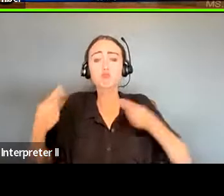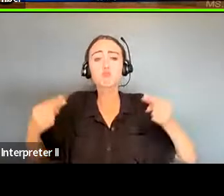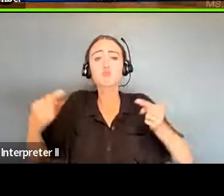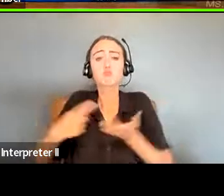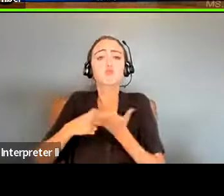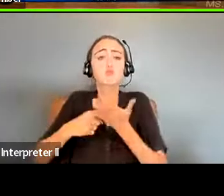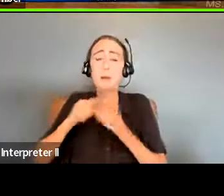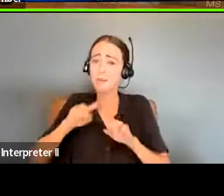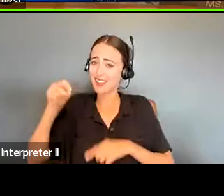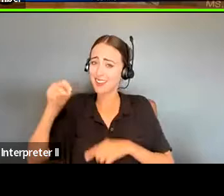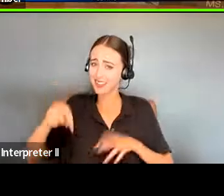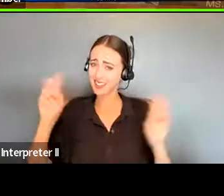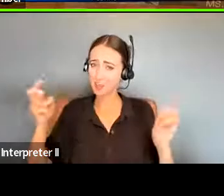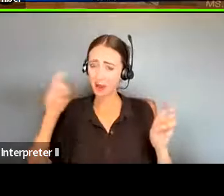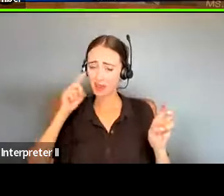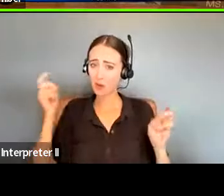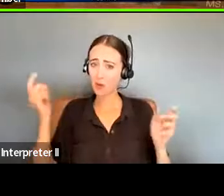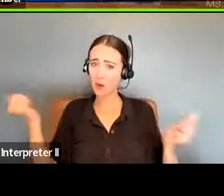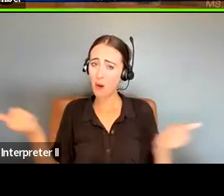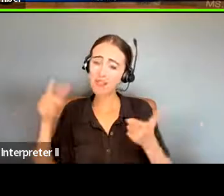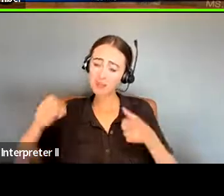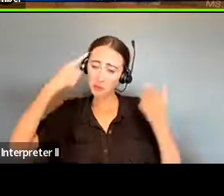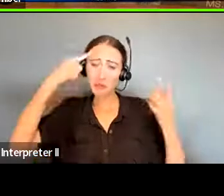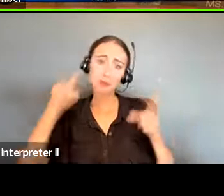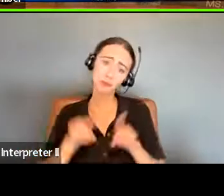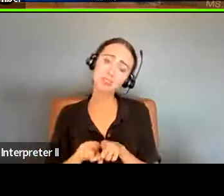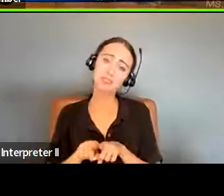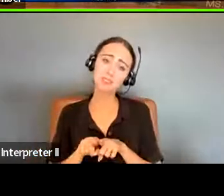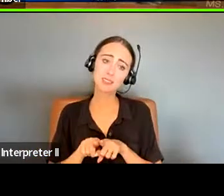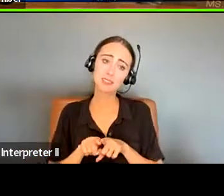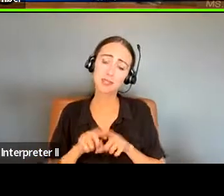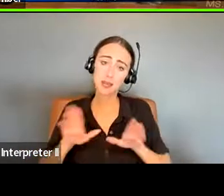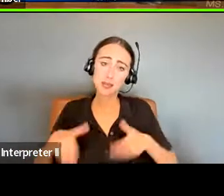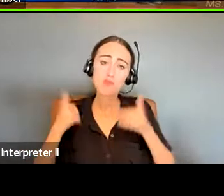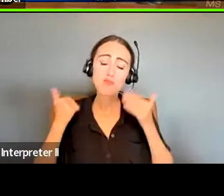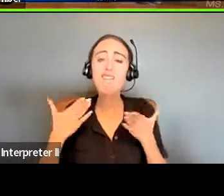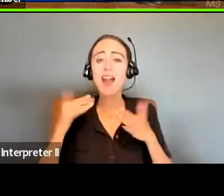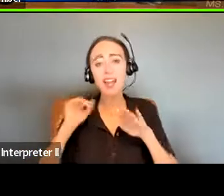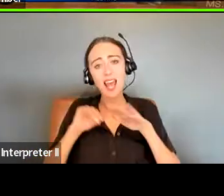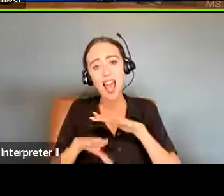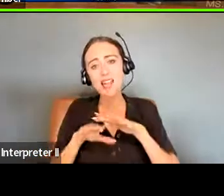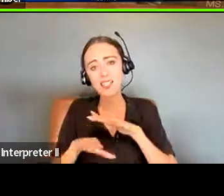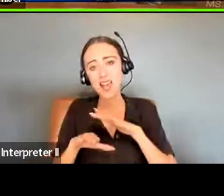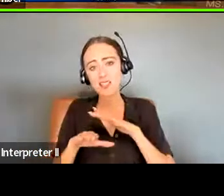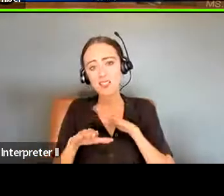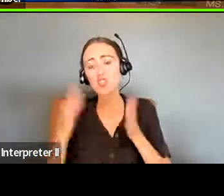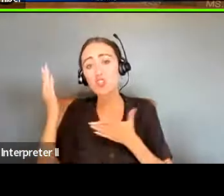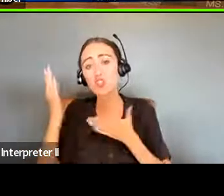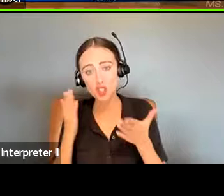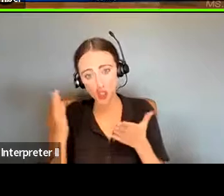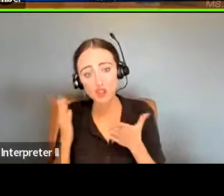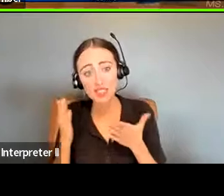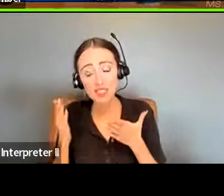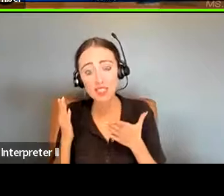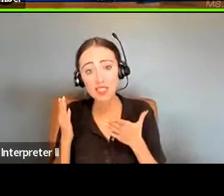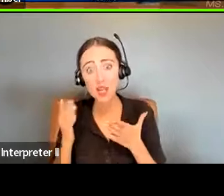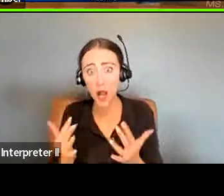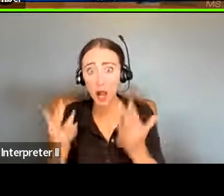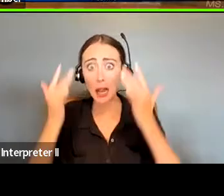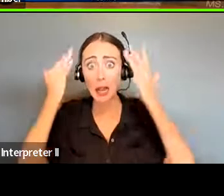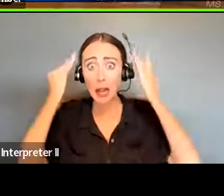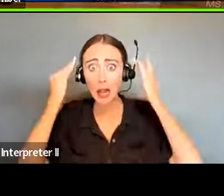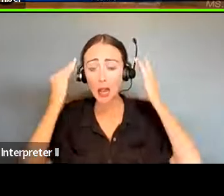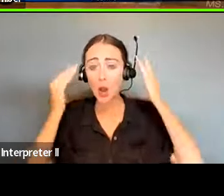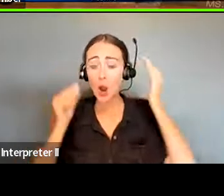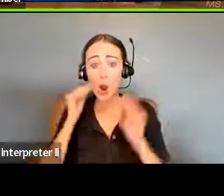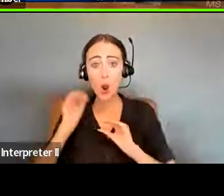on this issue, I think we should all come together and make sure we are giving people access to services, not overwhelming our homeless